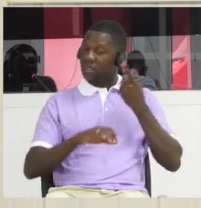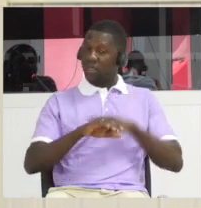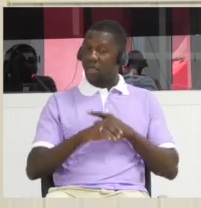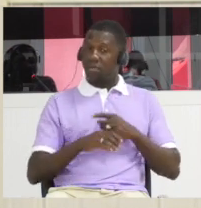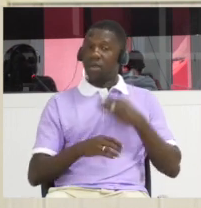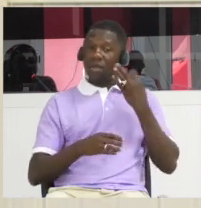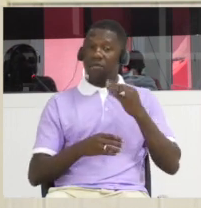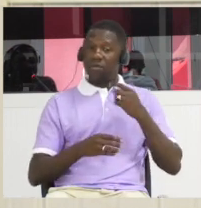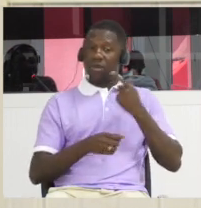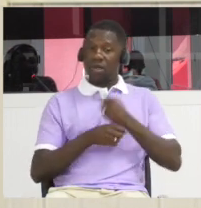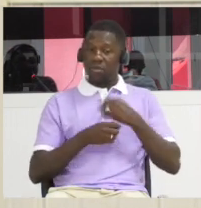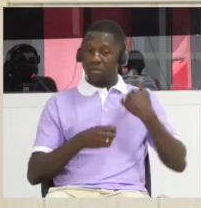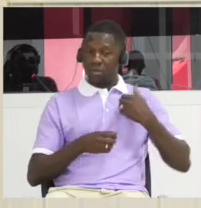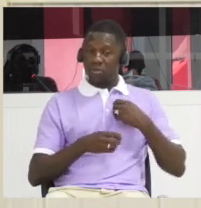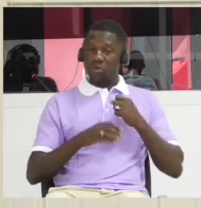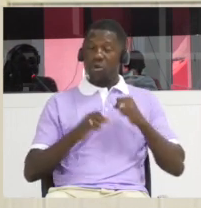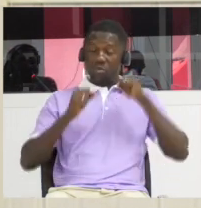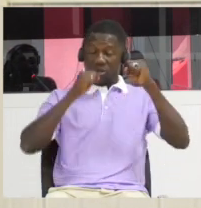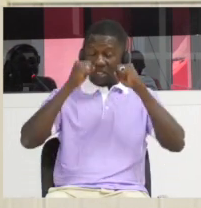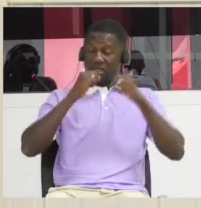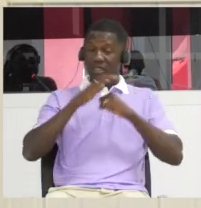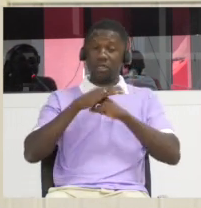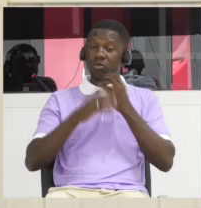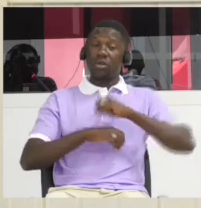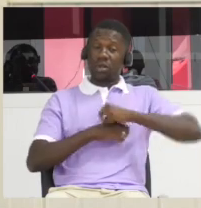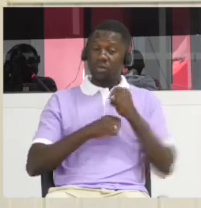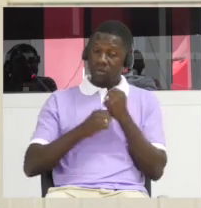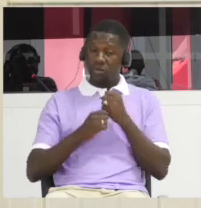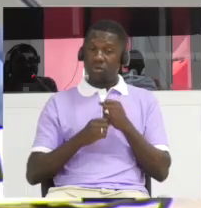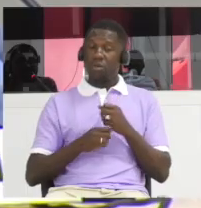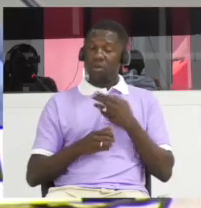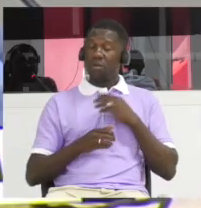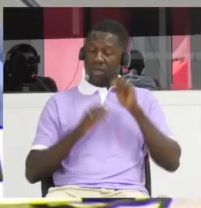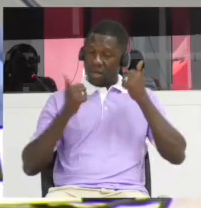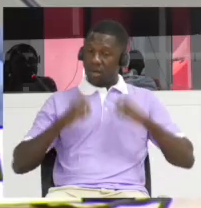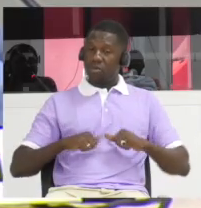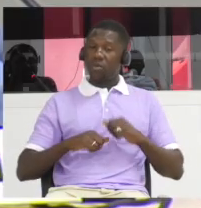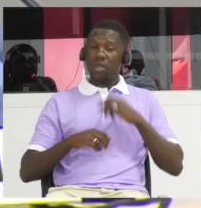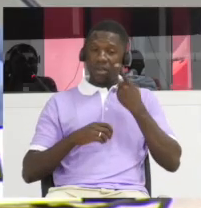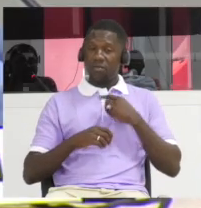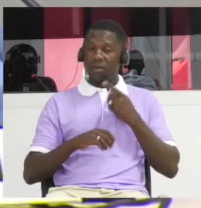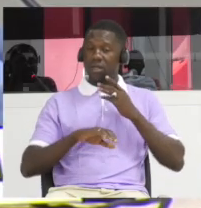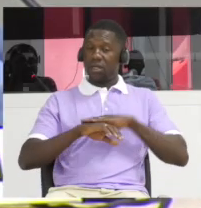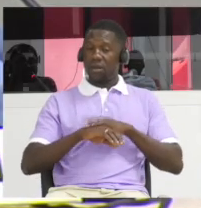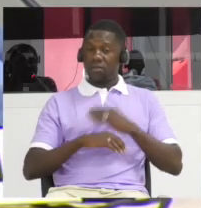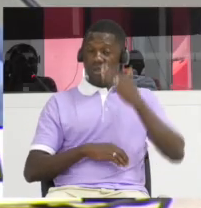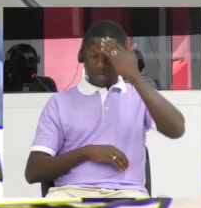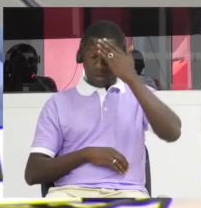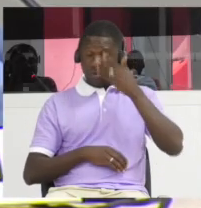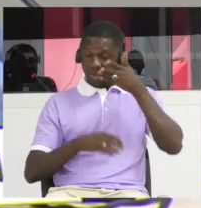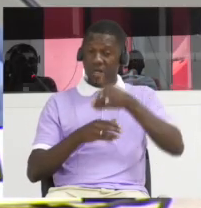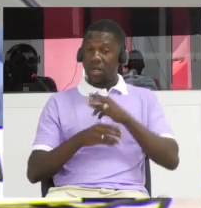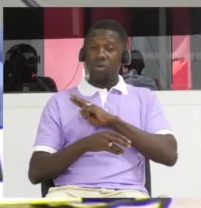could have happened if Sir Dauda was still around and not joined the vessel.